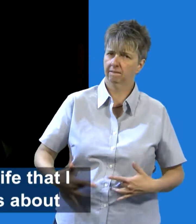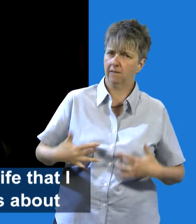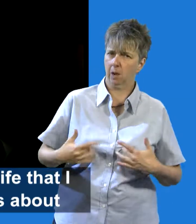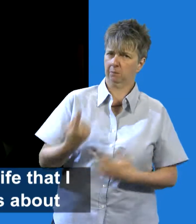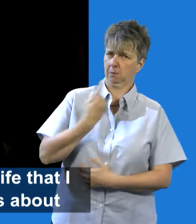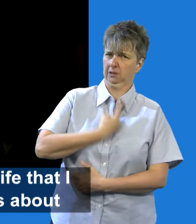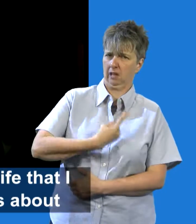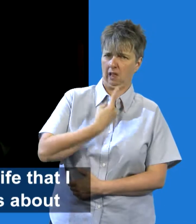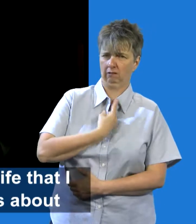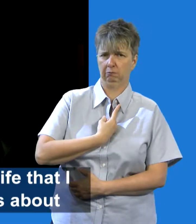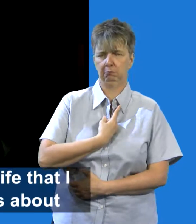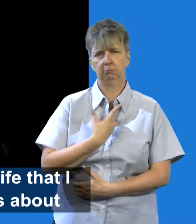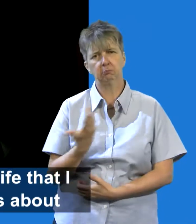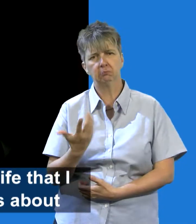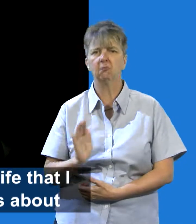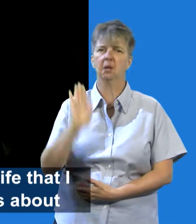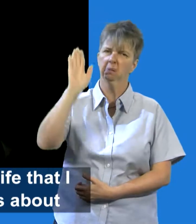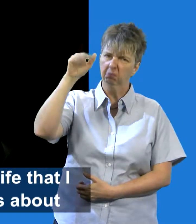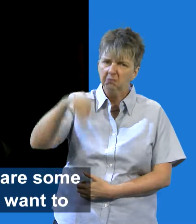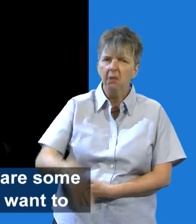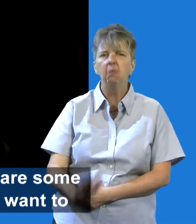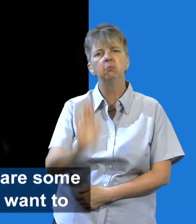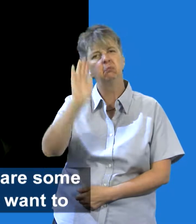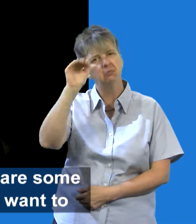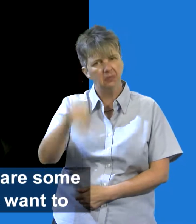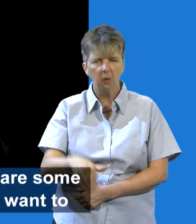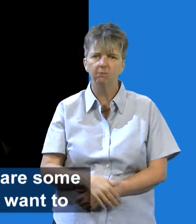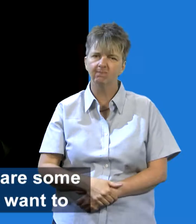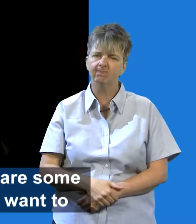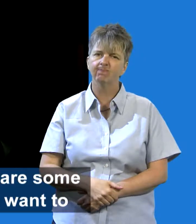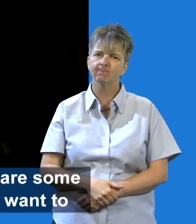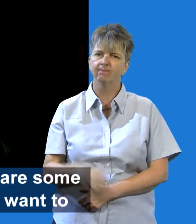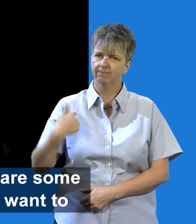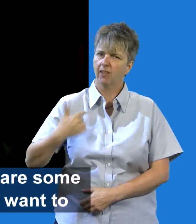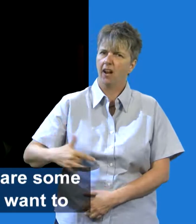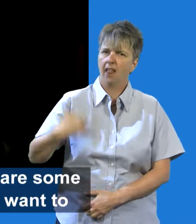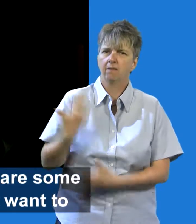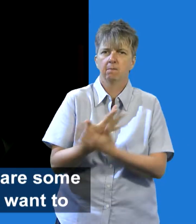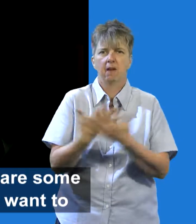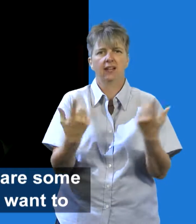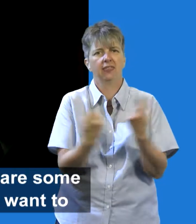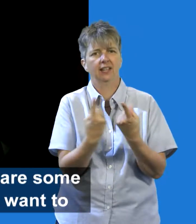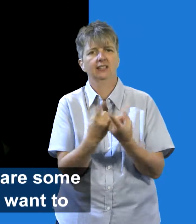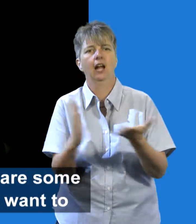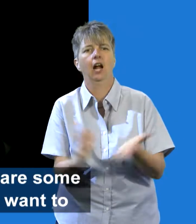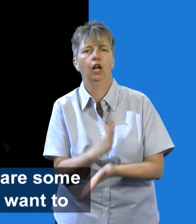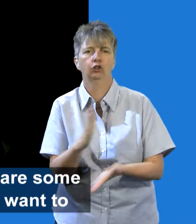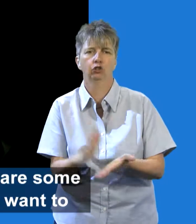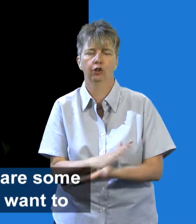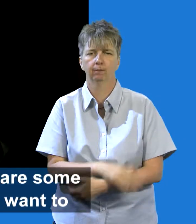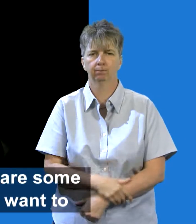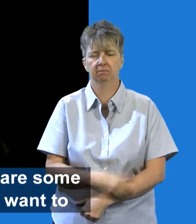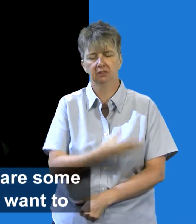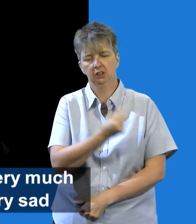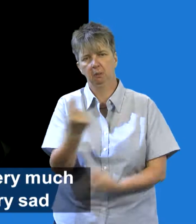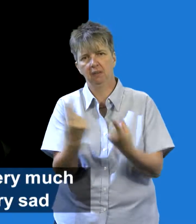can fluctuate. There are many things about my life that I enjoy, and there are some things about my life that piss me off,